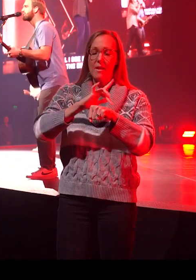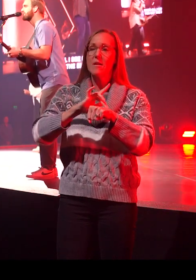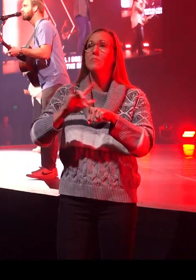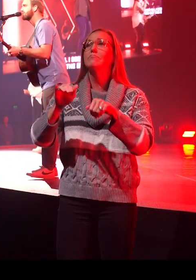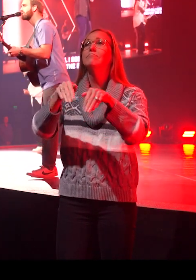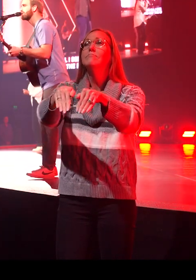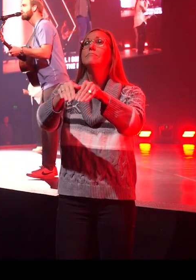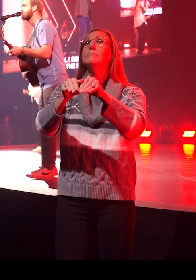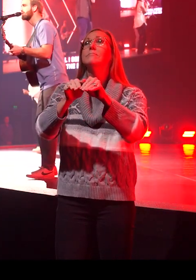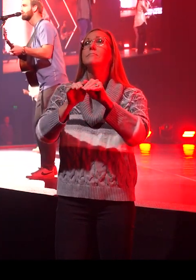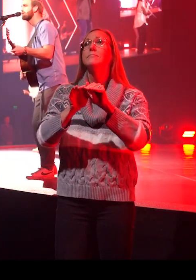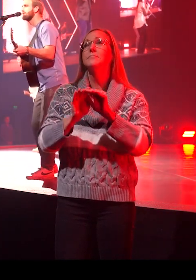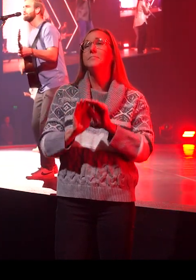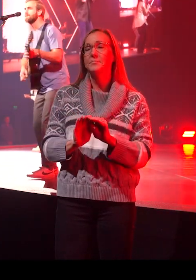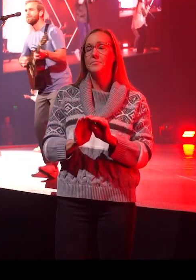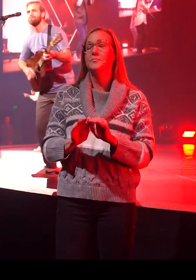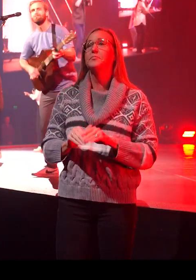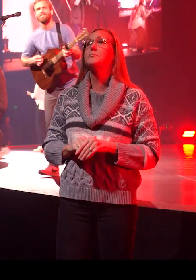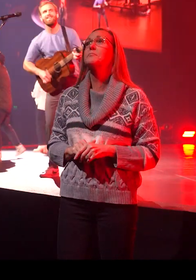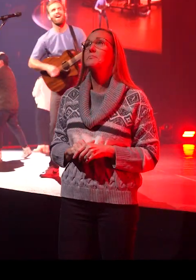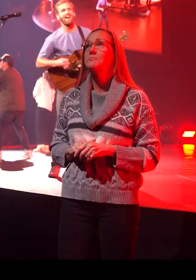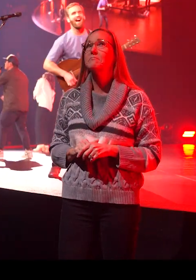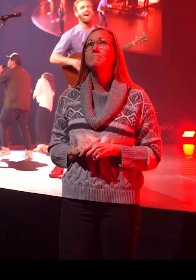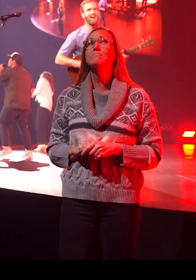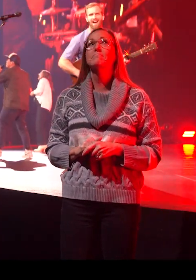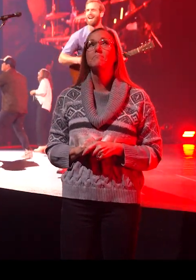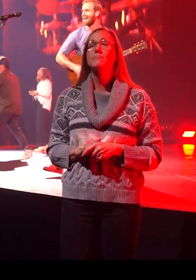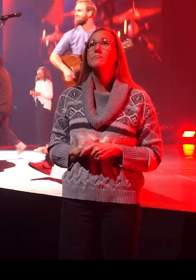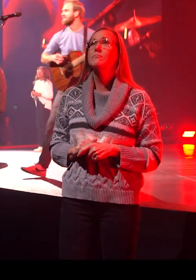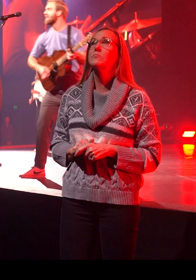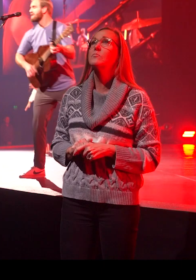empty tomb. Oh, as you do.